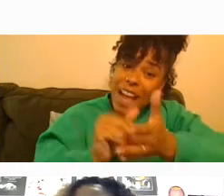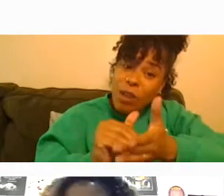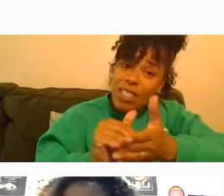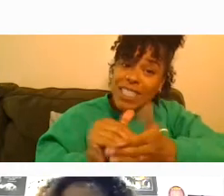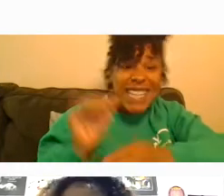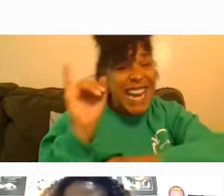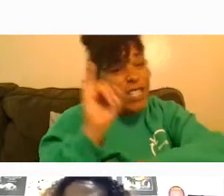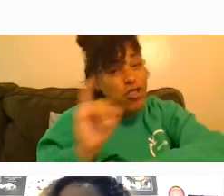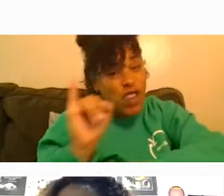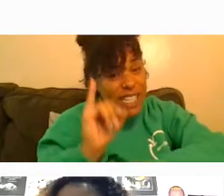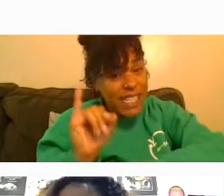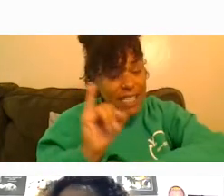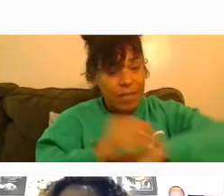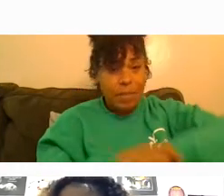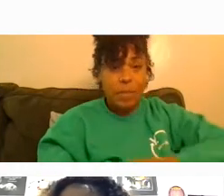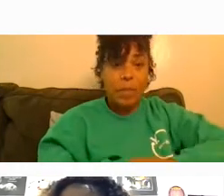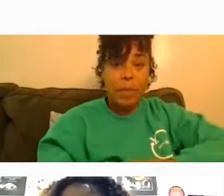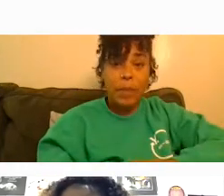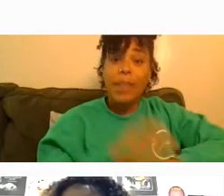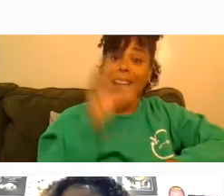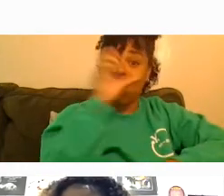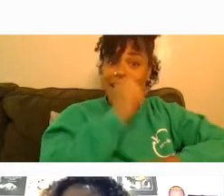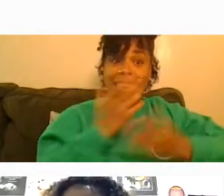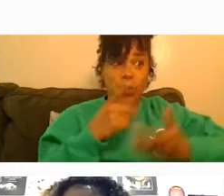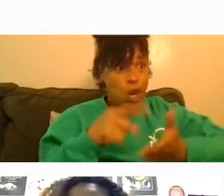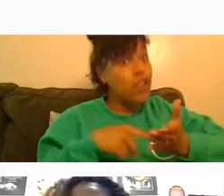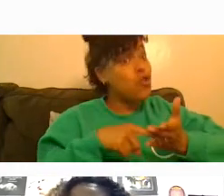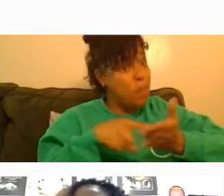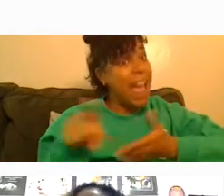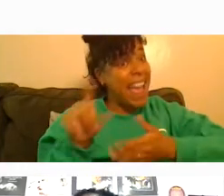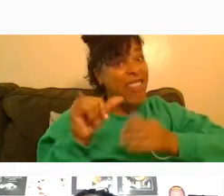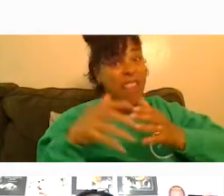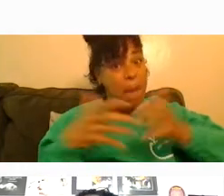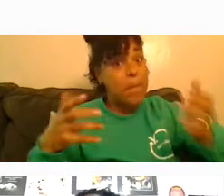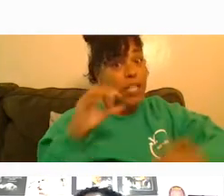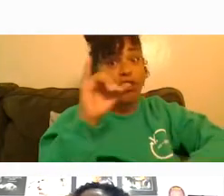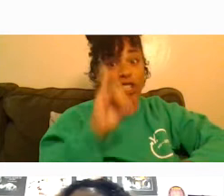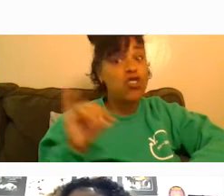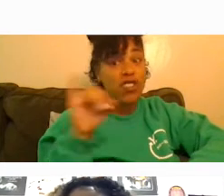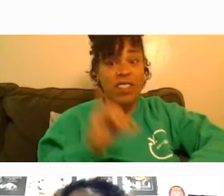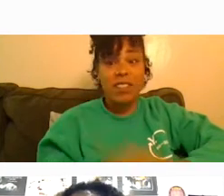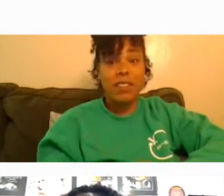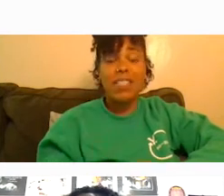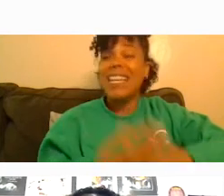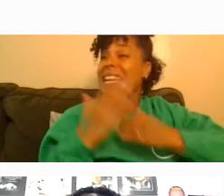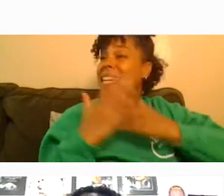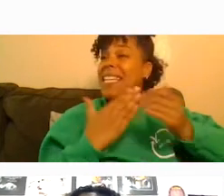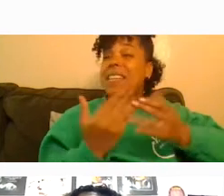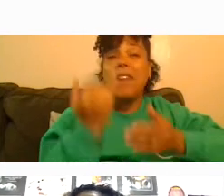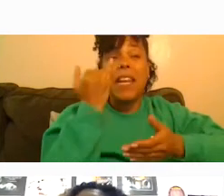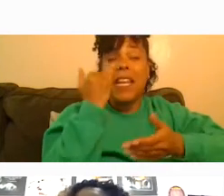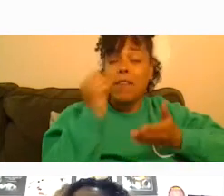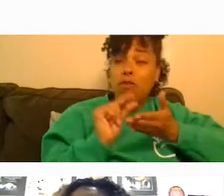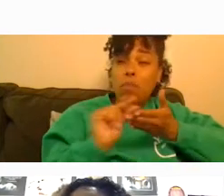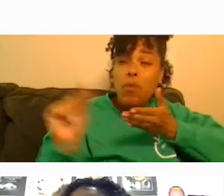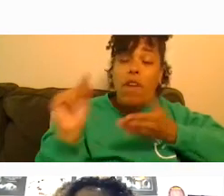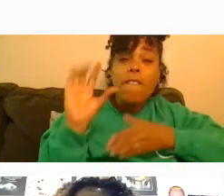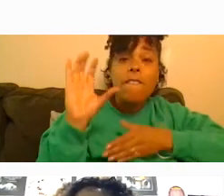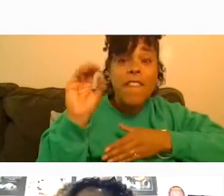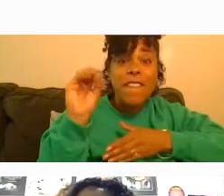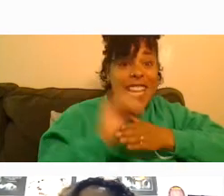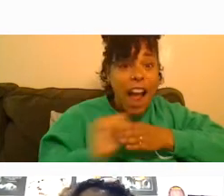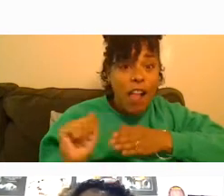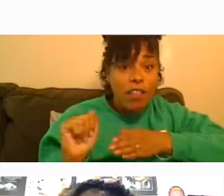guess what? You do pay that much interest. Even if you just put $50 on a credit card, that stuff adds